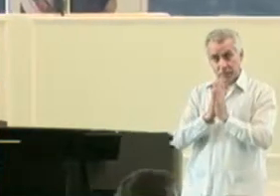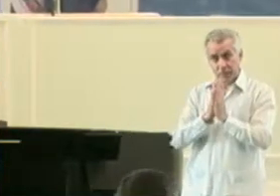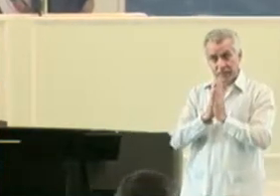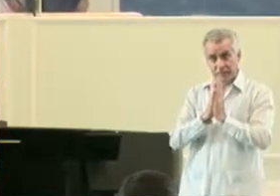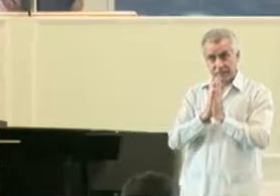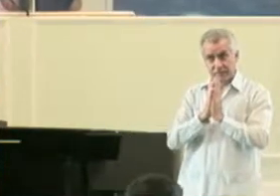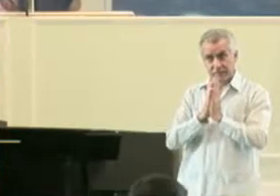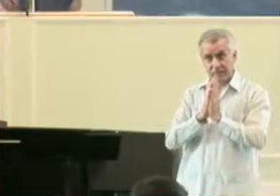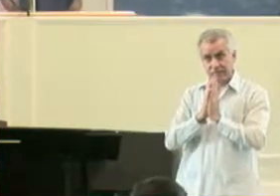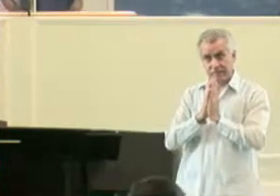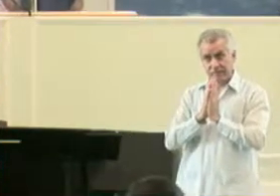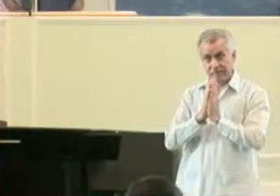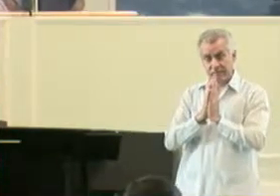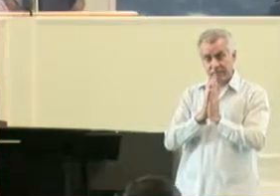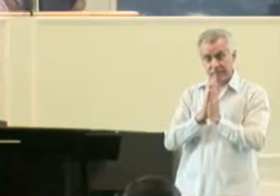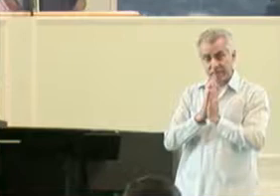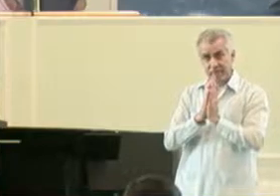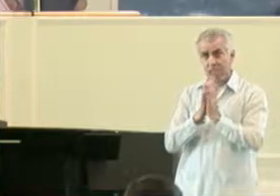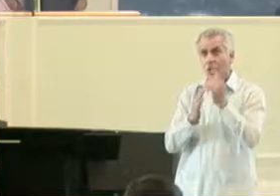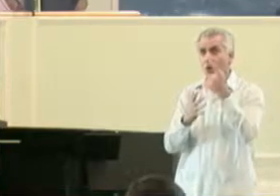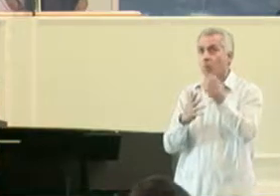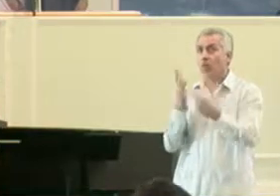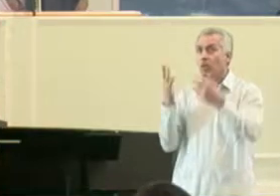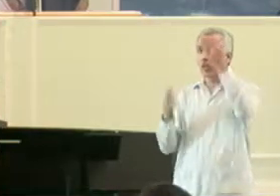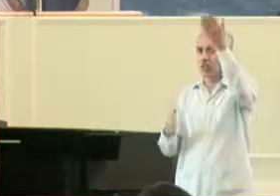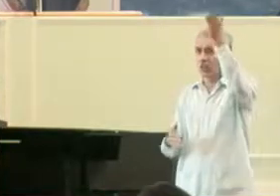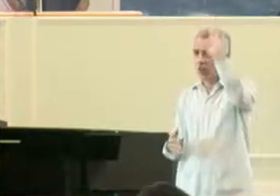What does God want me to do?